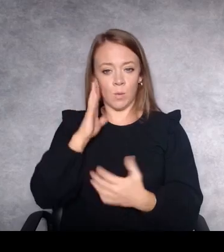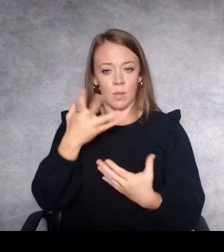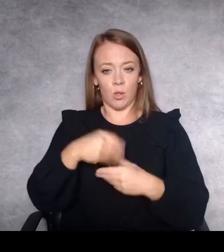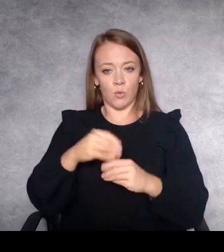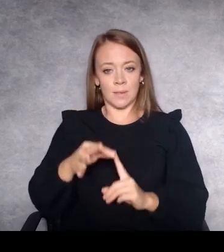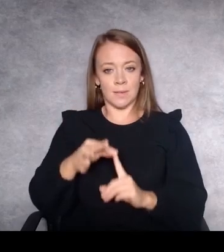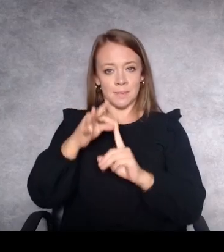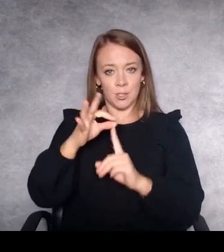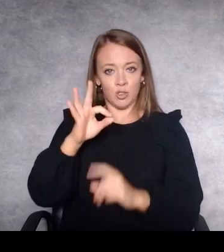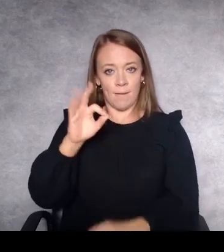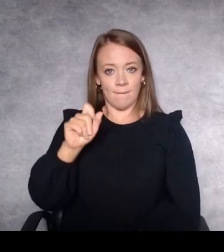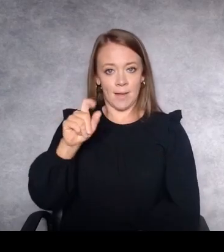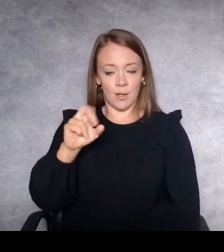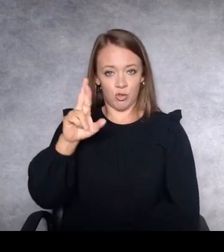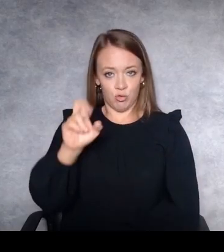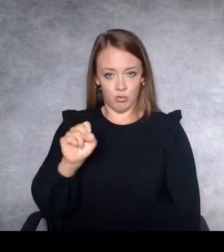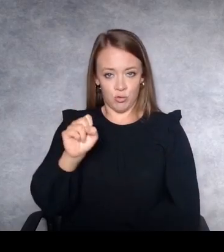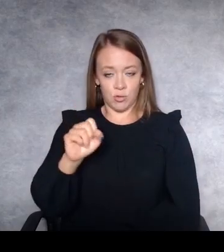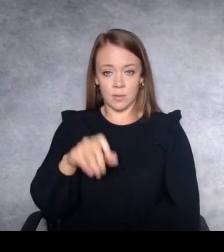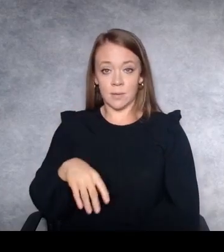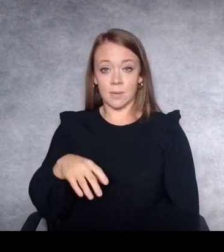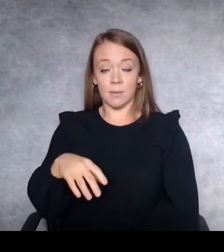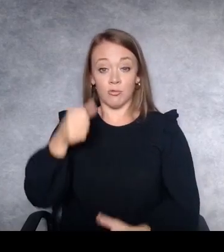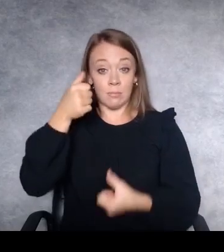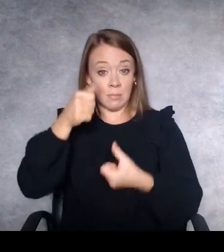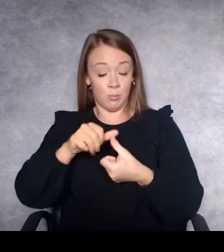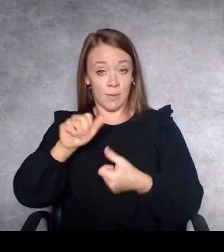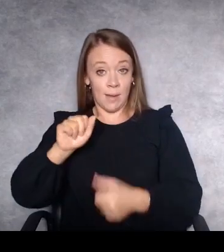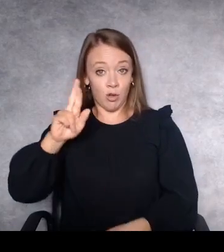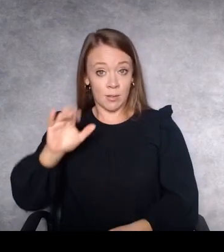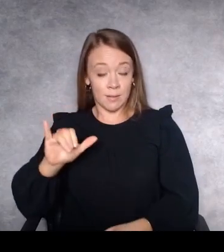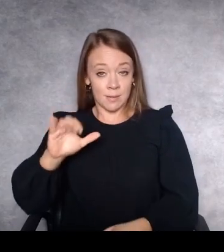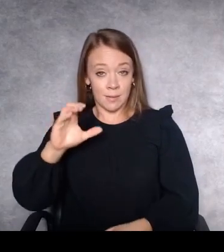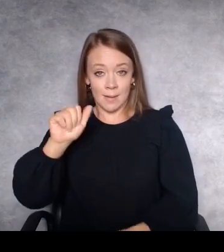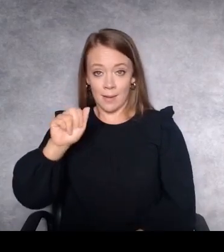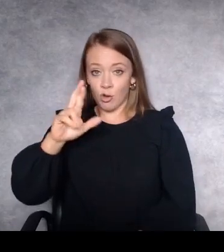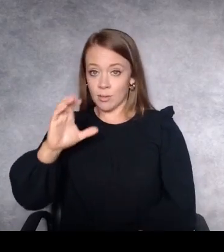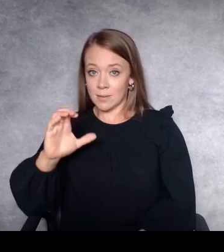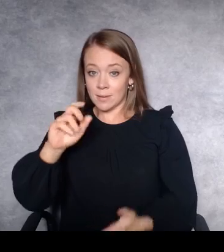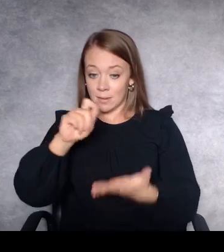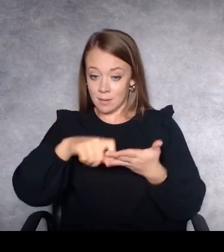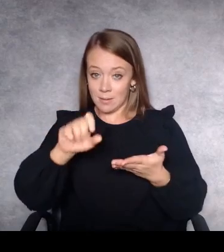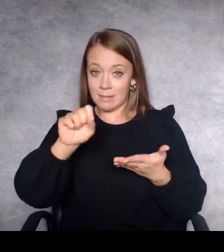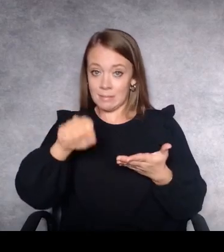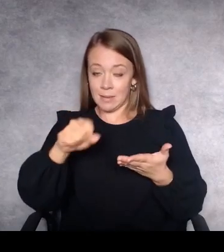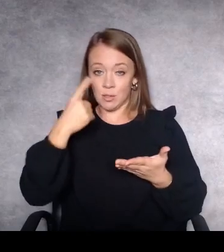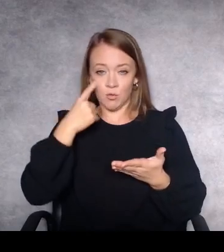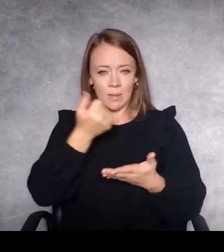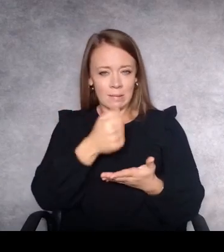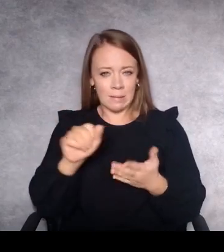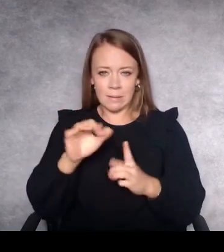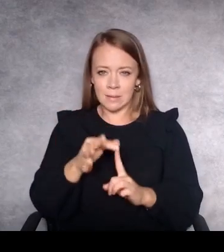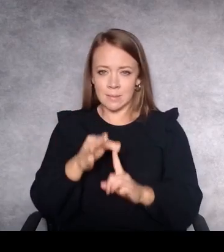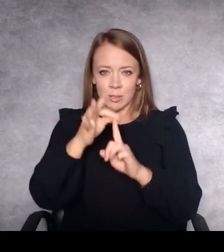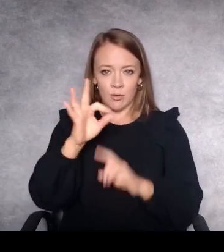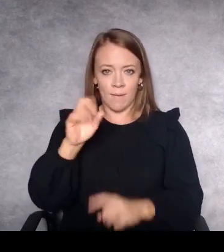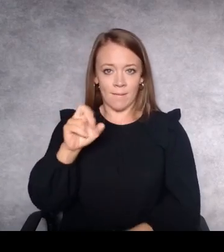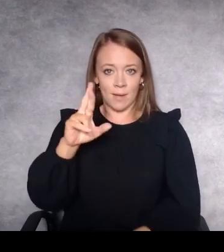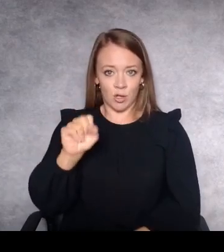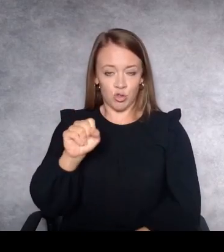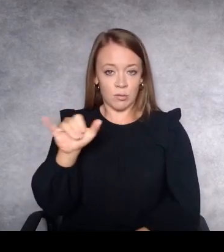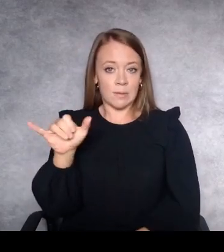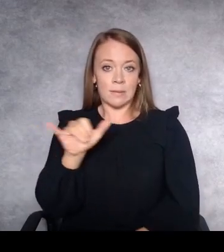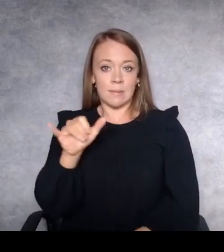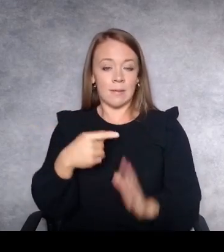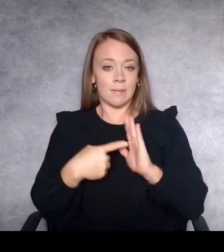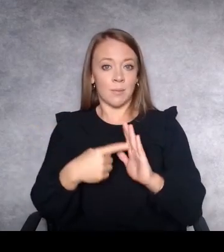factors. Remember, if the ARC marks yes to any of the special factors, such as deaf or hard